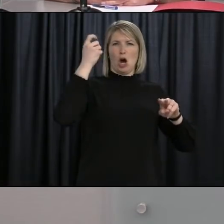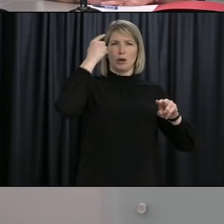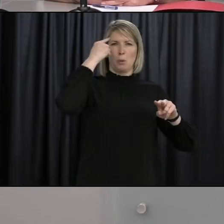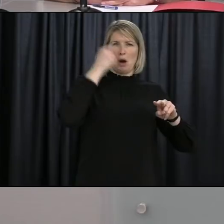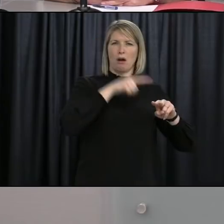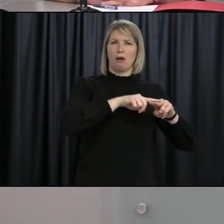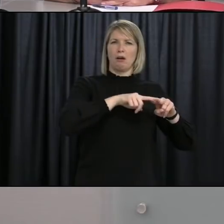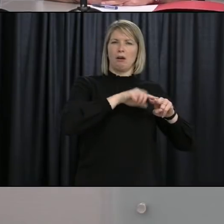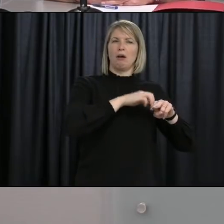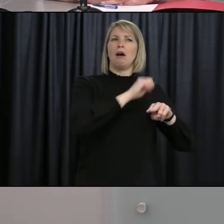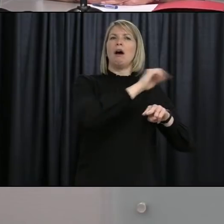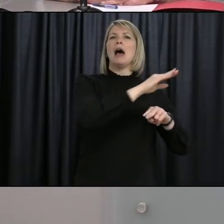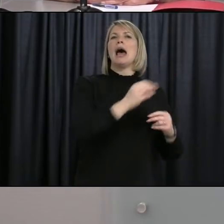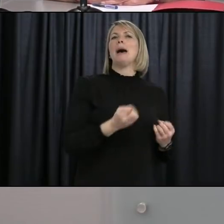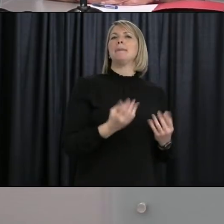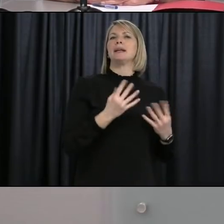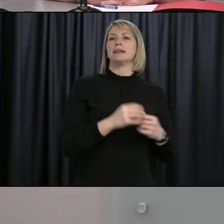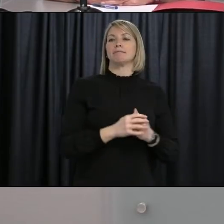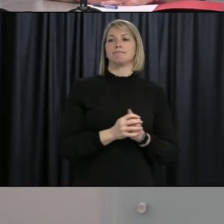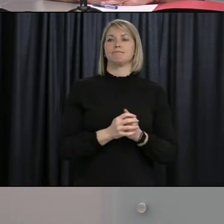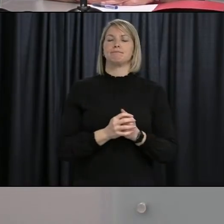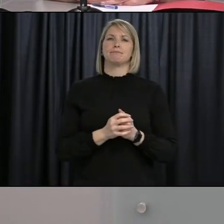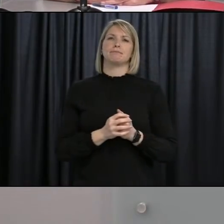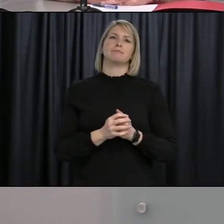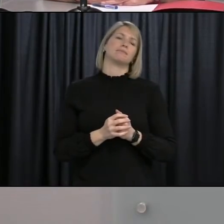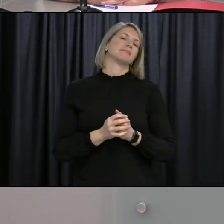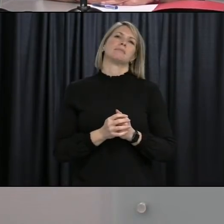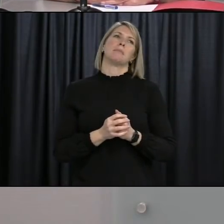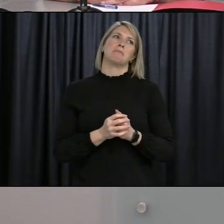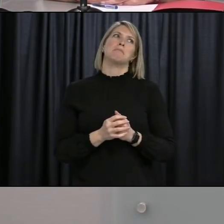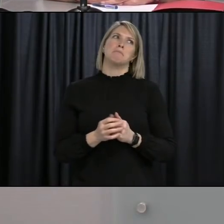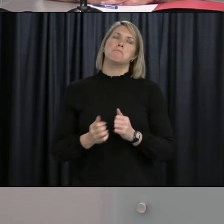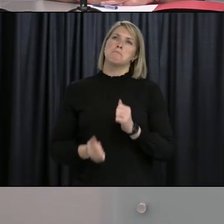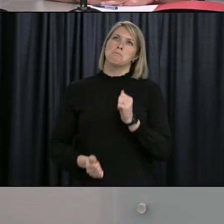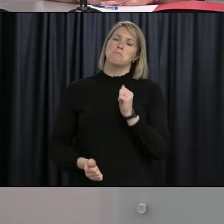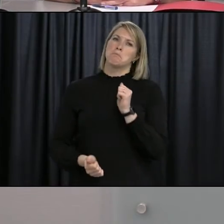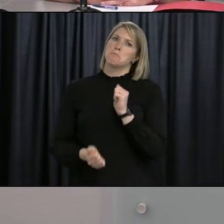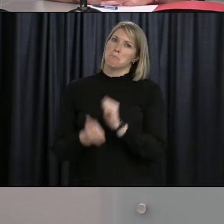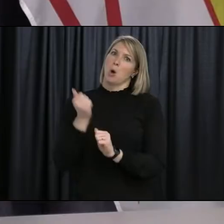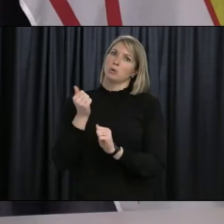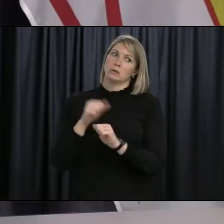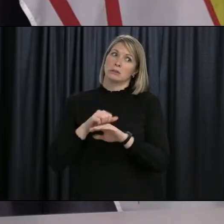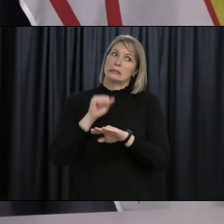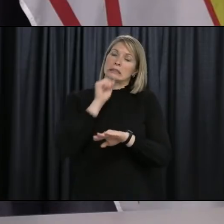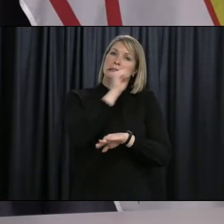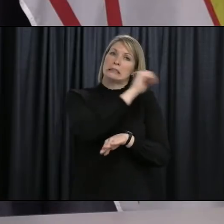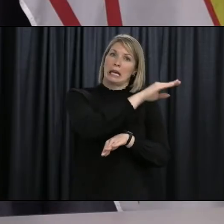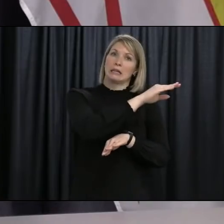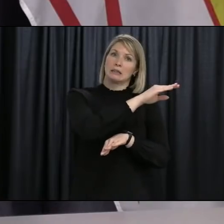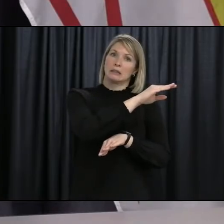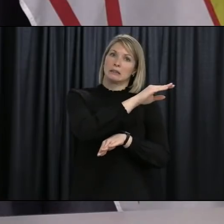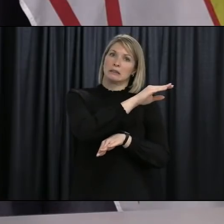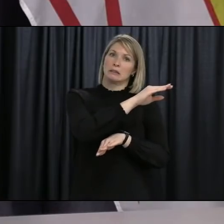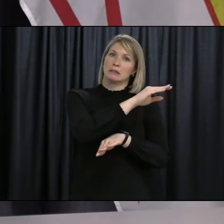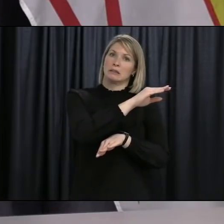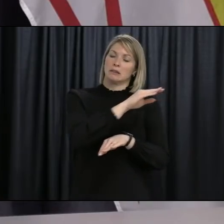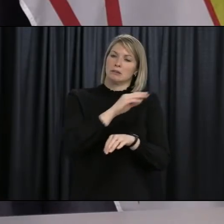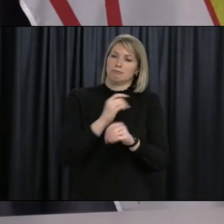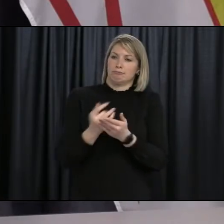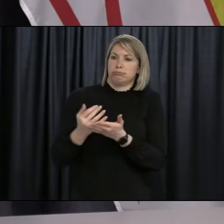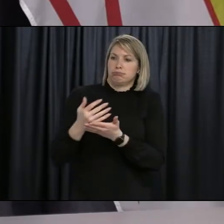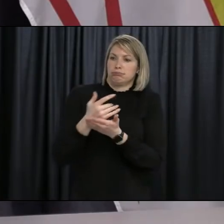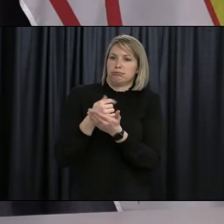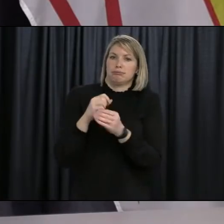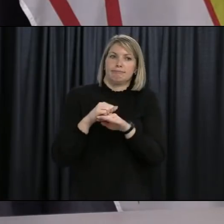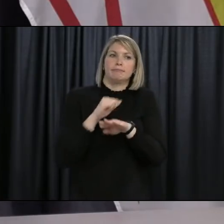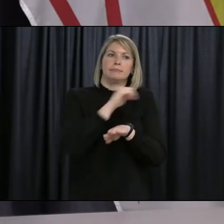So we send most of our tests up to the lab. I don't have a definitive number at this